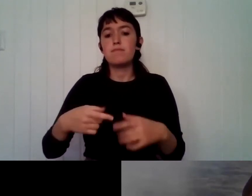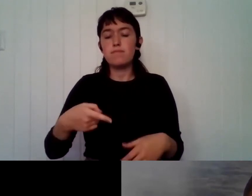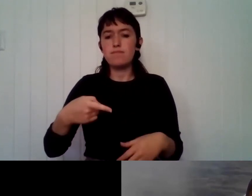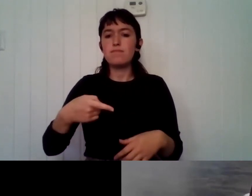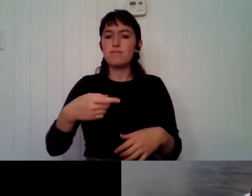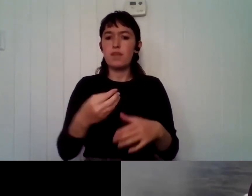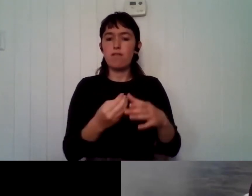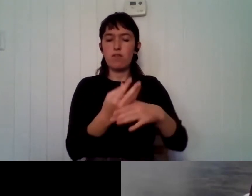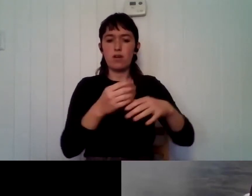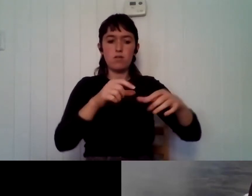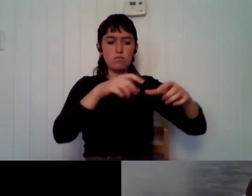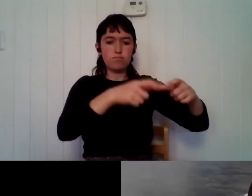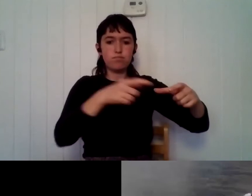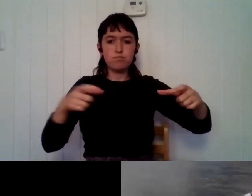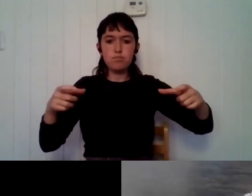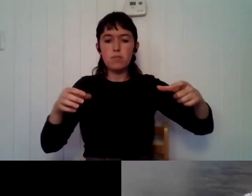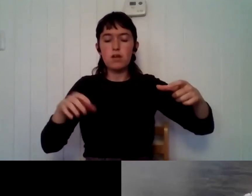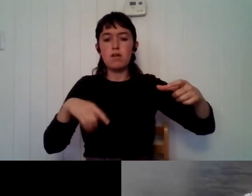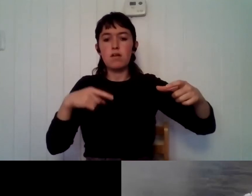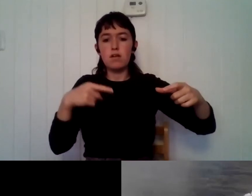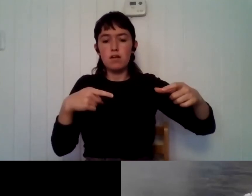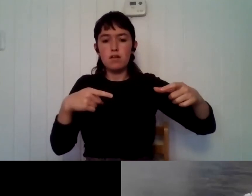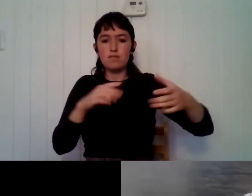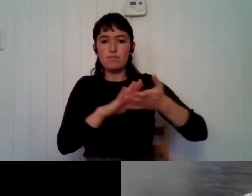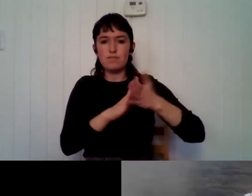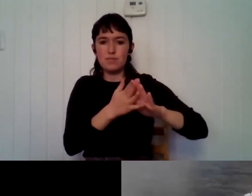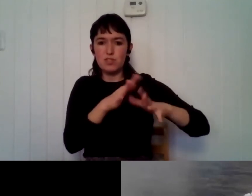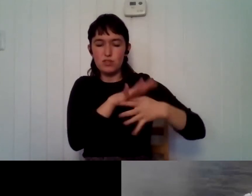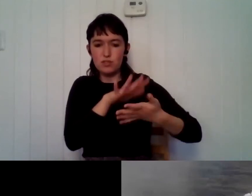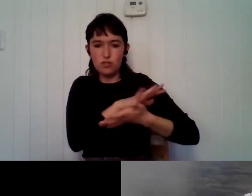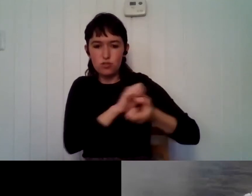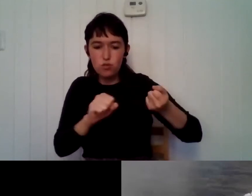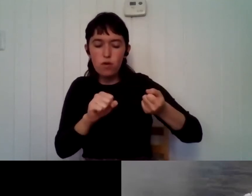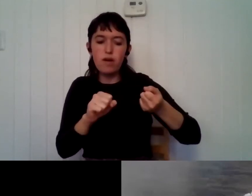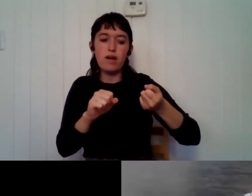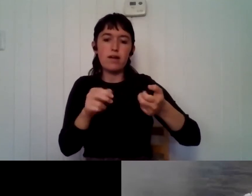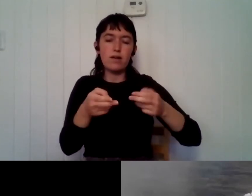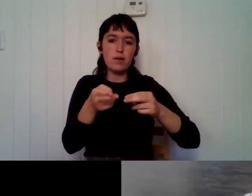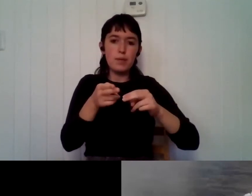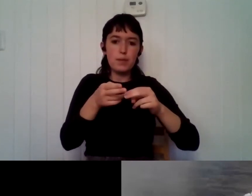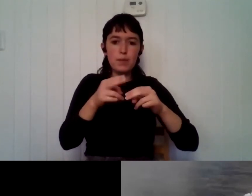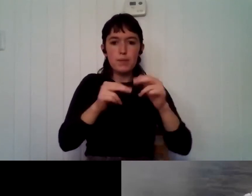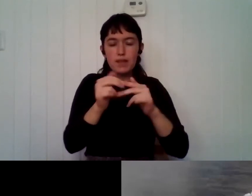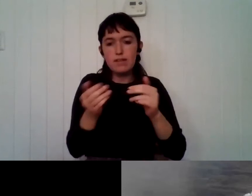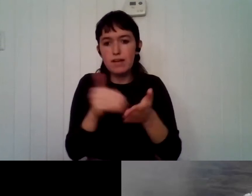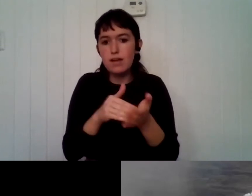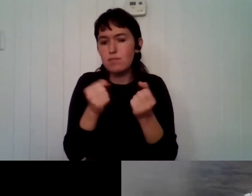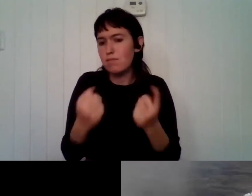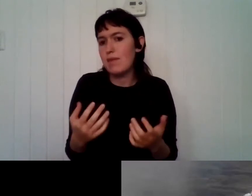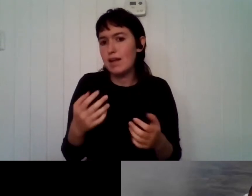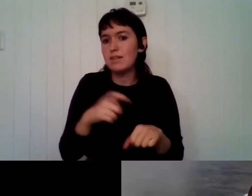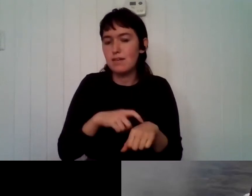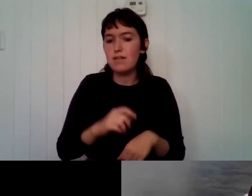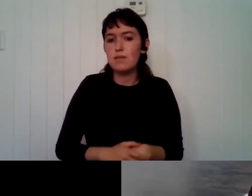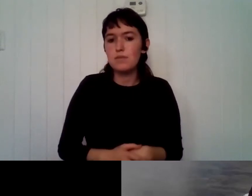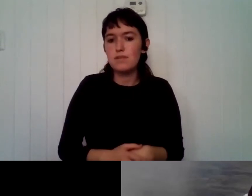get destroyed and reconstituted so many times. So for example, Cotopaxi, now I